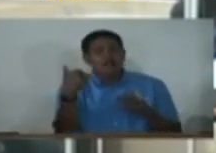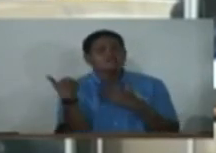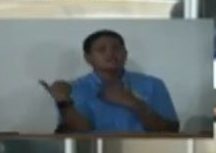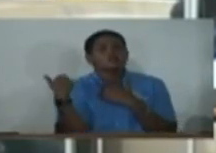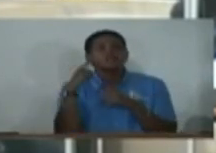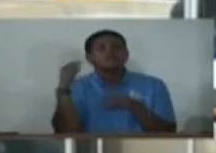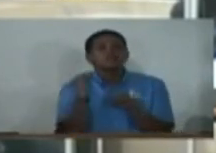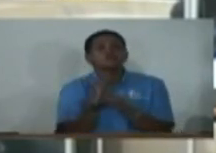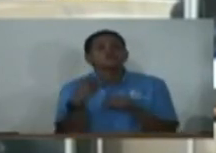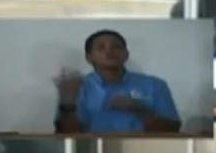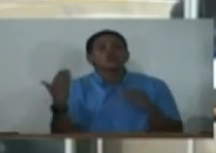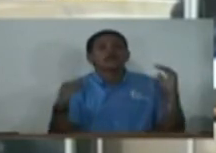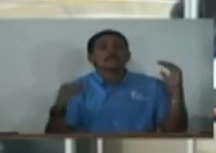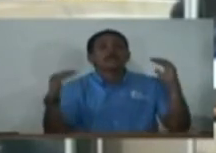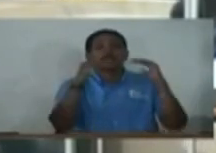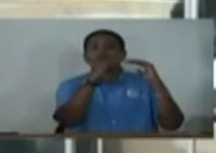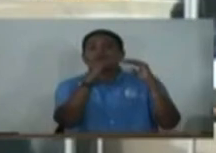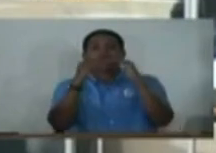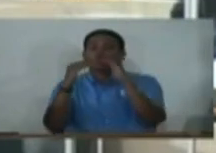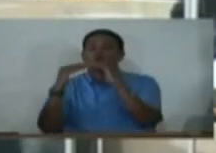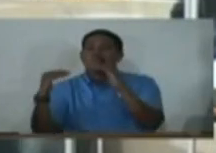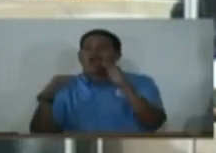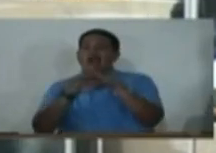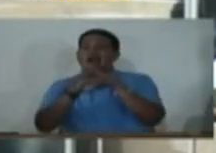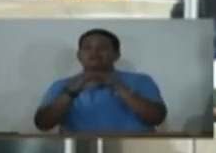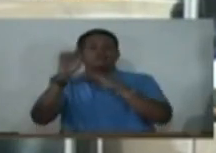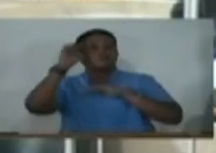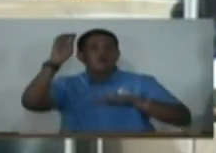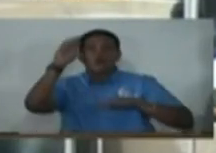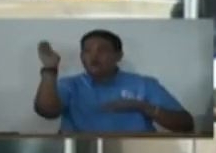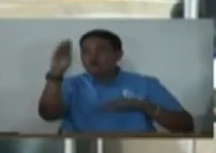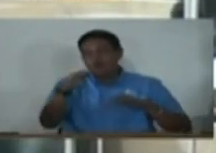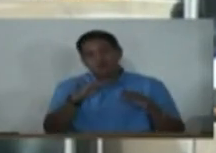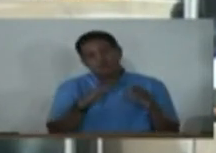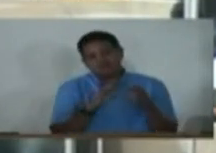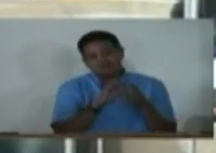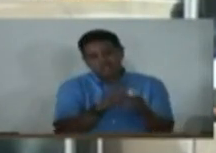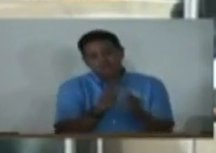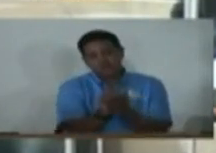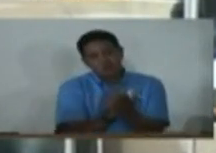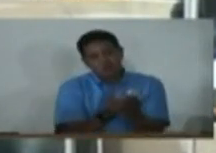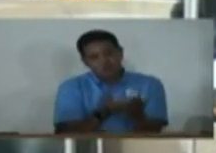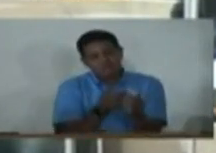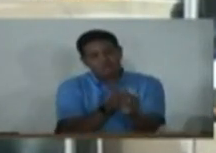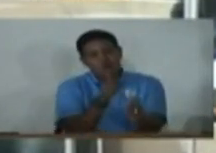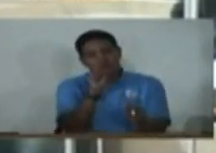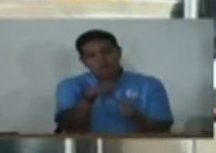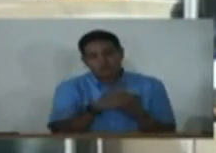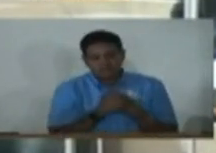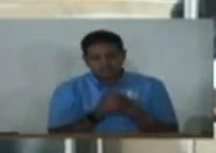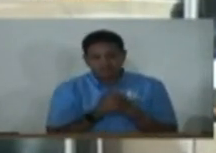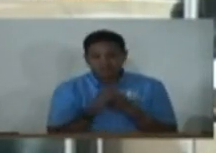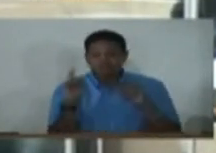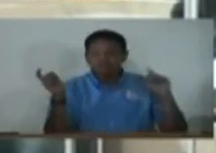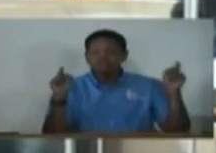ensure the equal application of the law. Madam Speaker, managing the